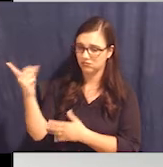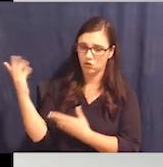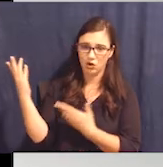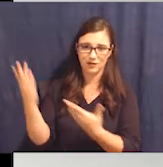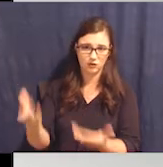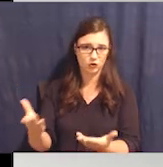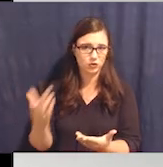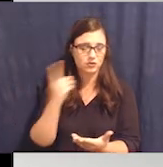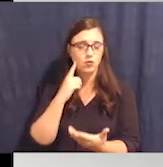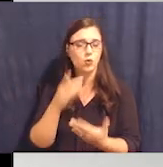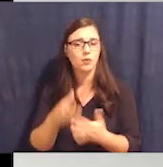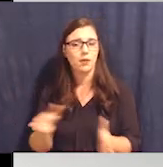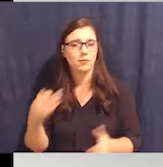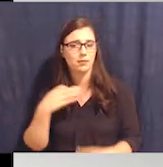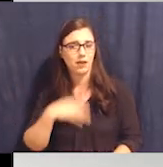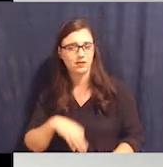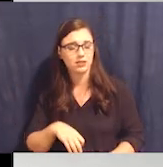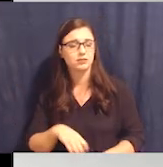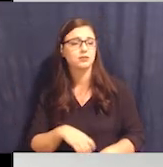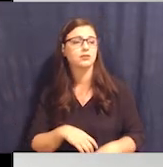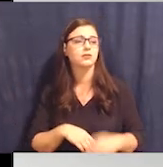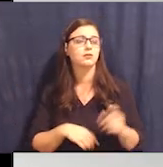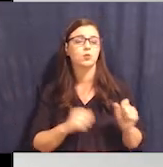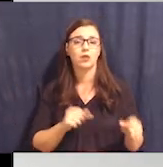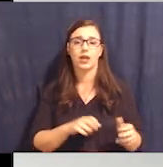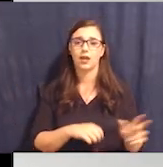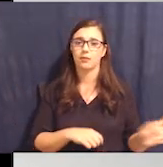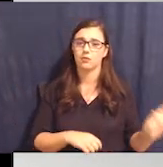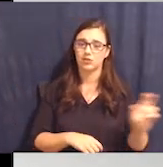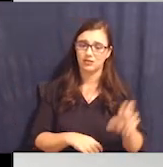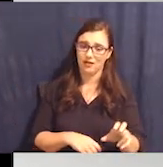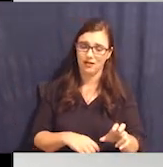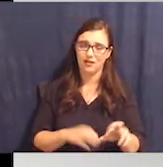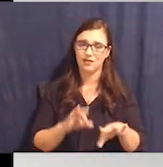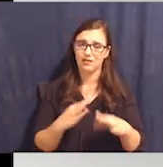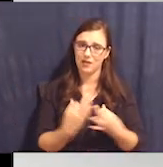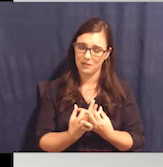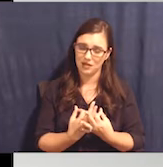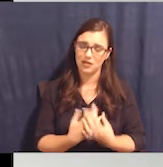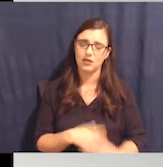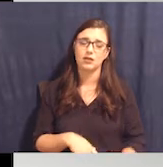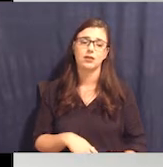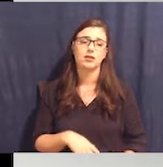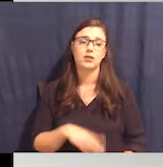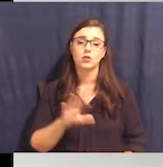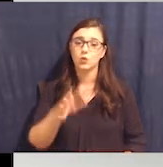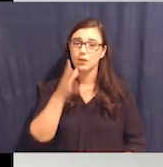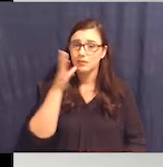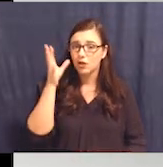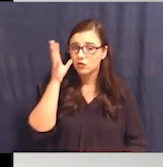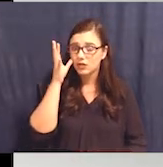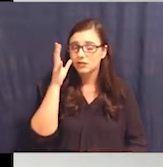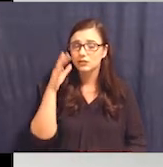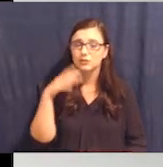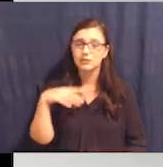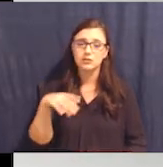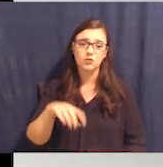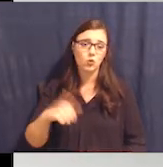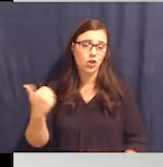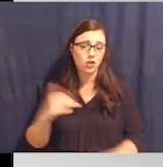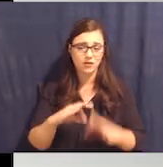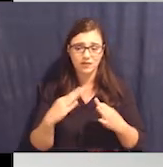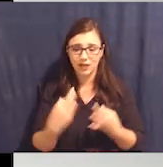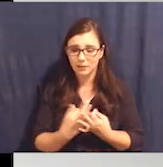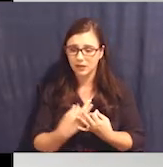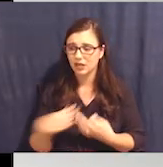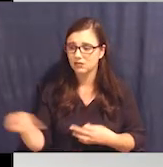government offers in terms of public benefits, with what you can put aside as the family, with what your parents